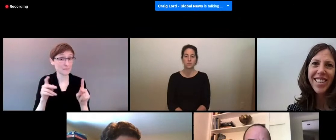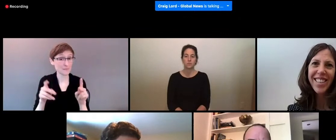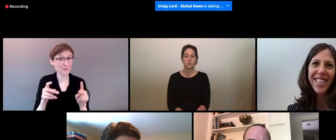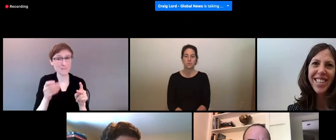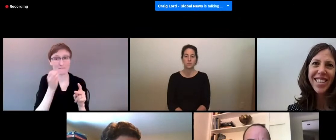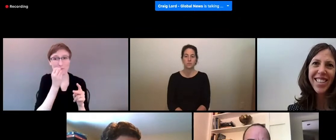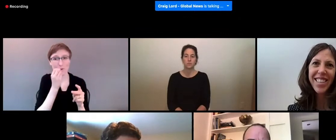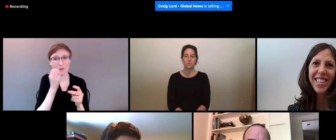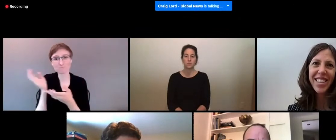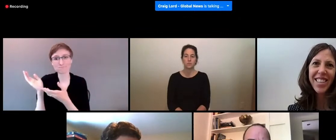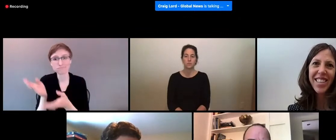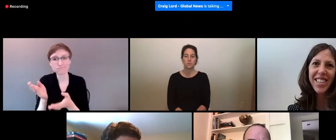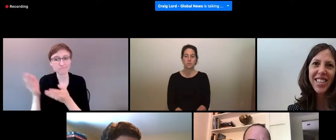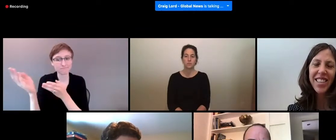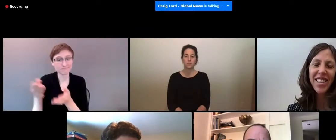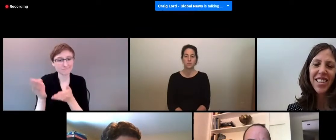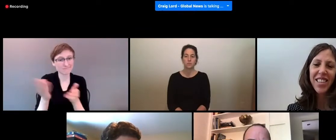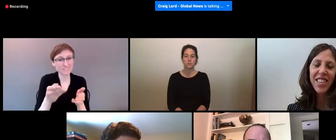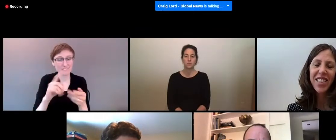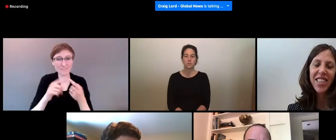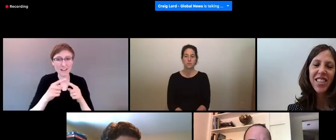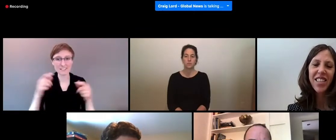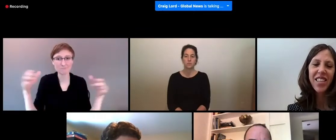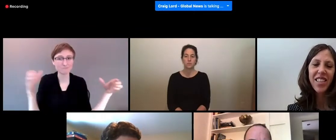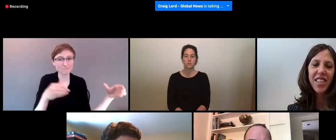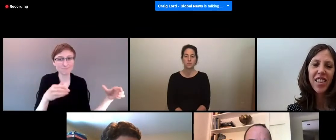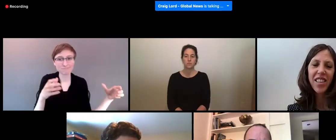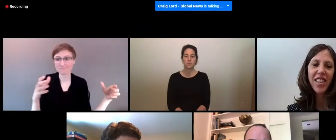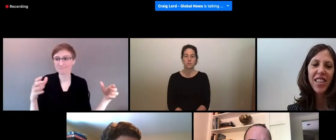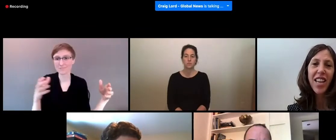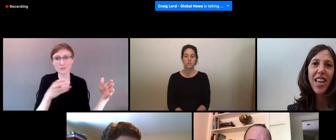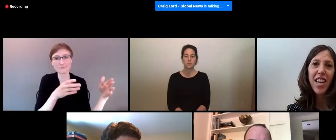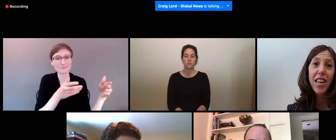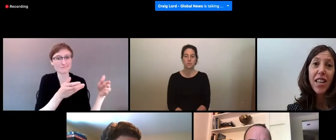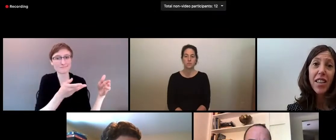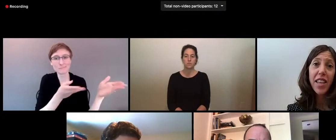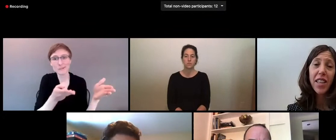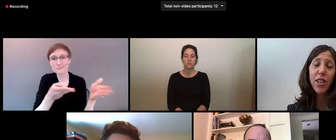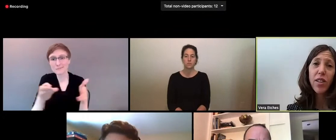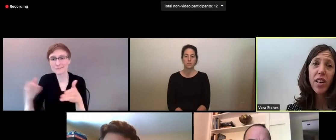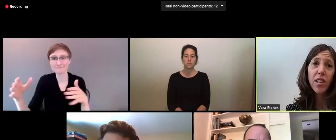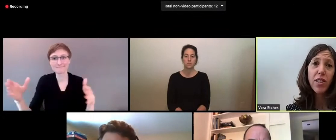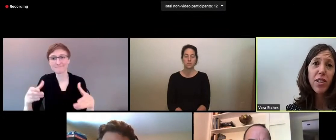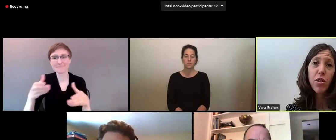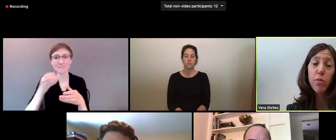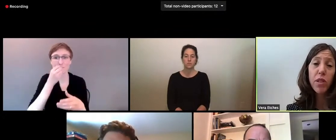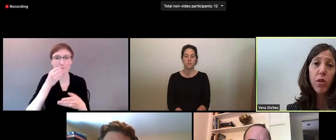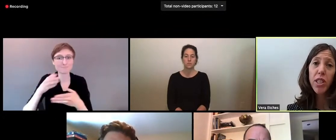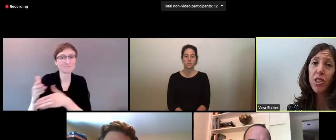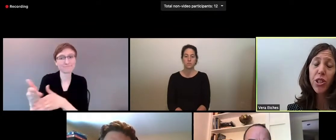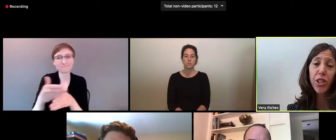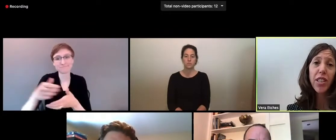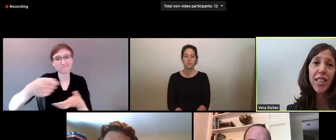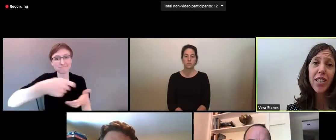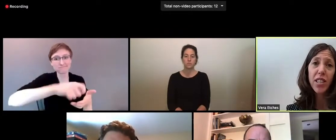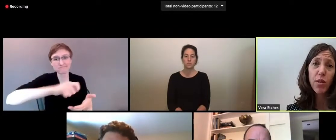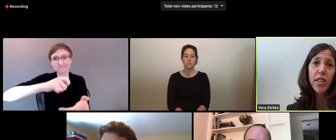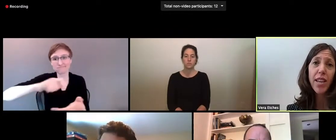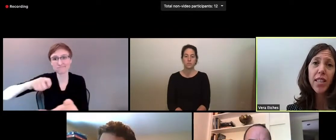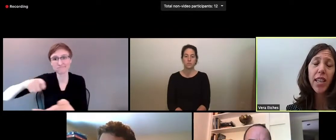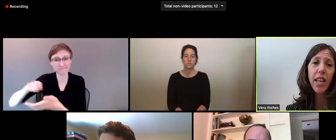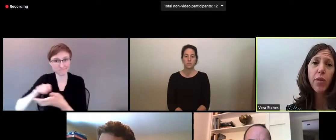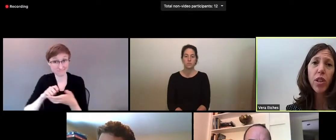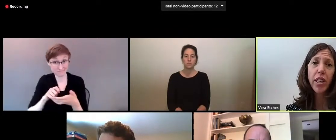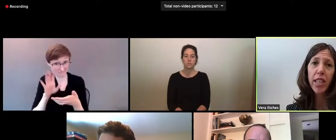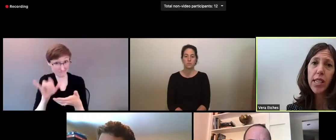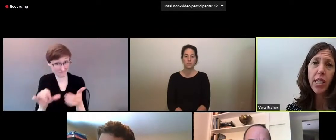risk to me if someone else is preparing my meal? Thank you. No, the questions are good. It's